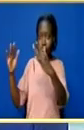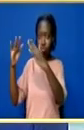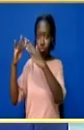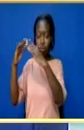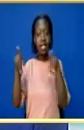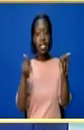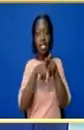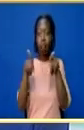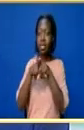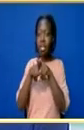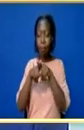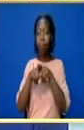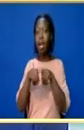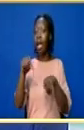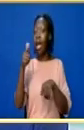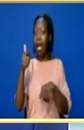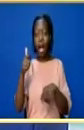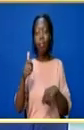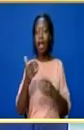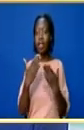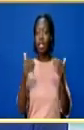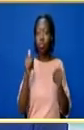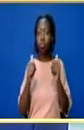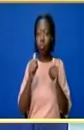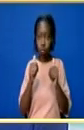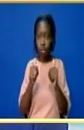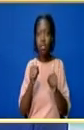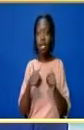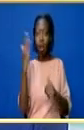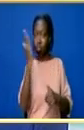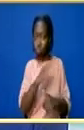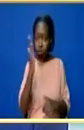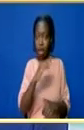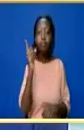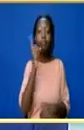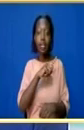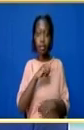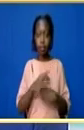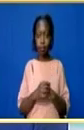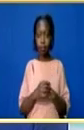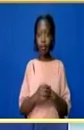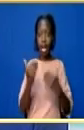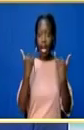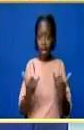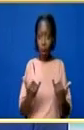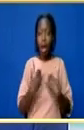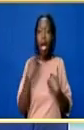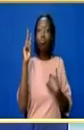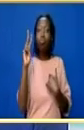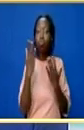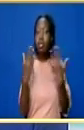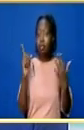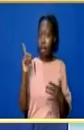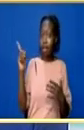matter. Okay. The organic matter. The organic matter. Okay. So there are these two things. The land here remains